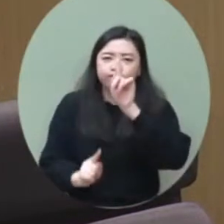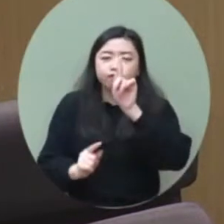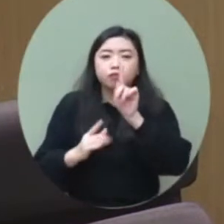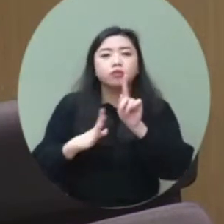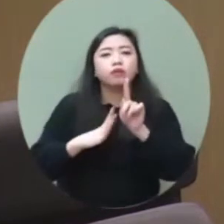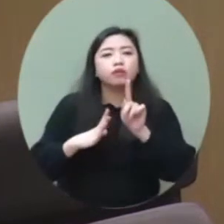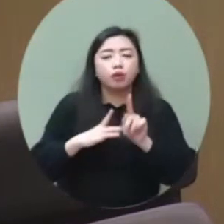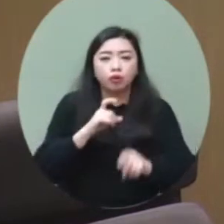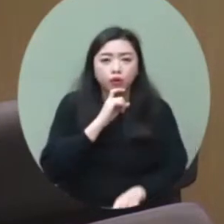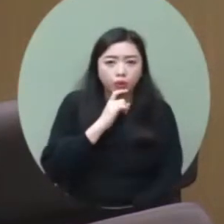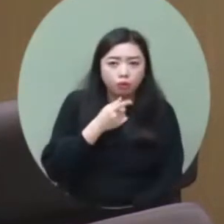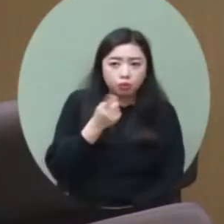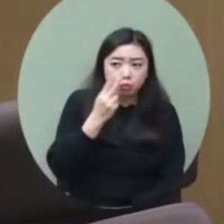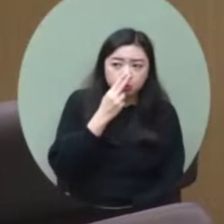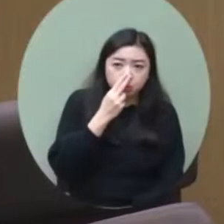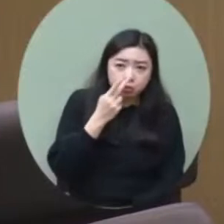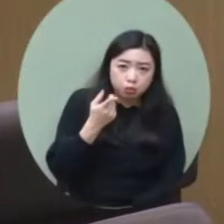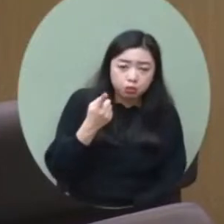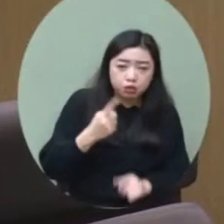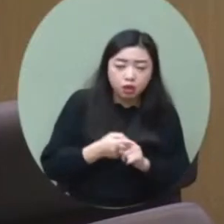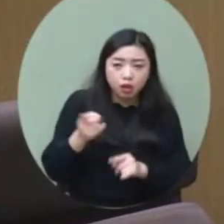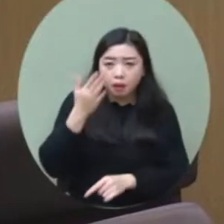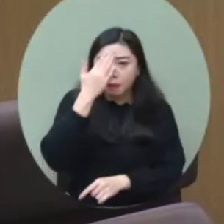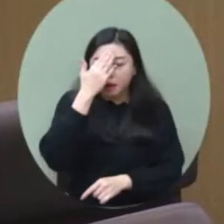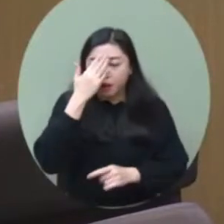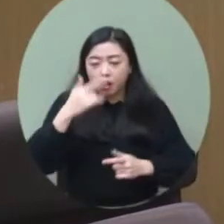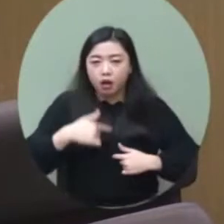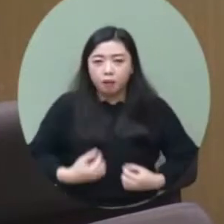preventing complications or